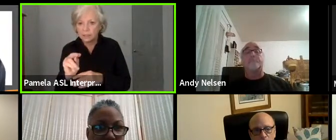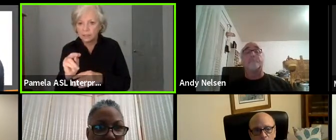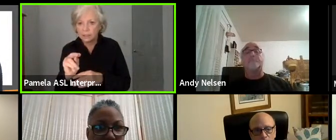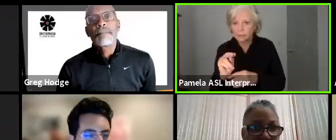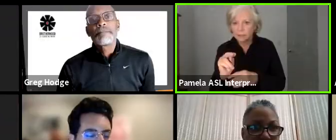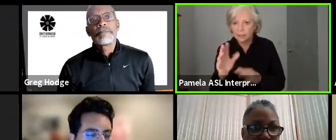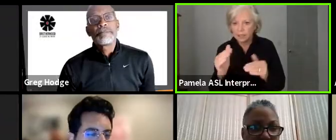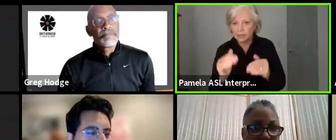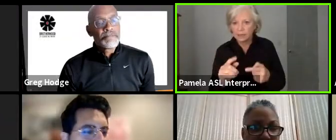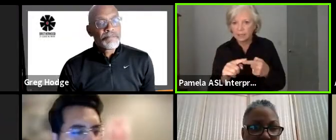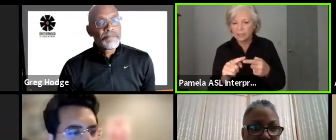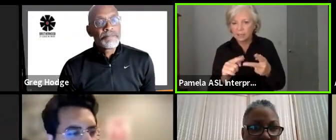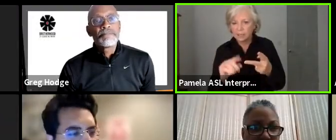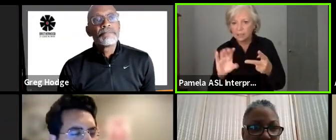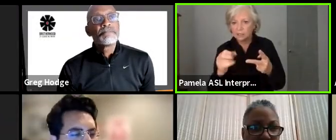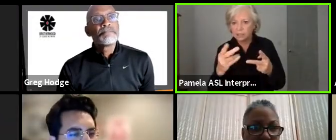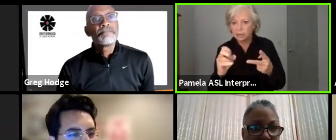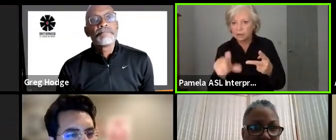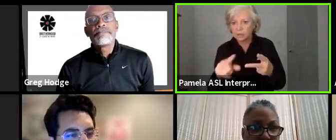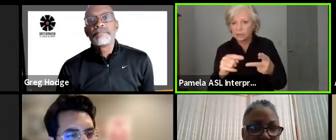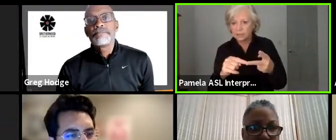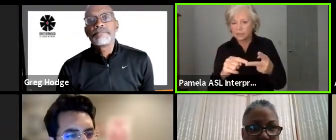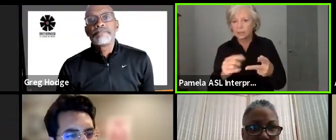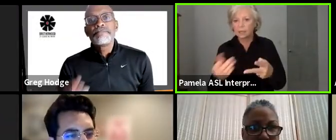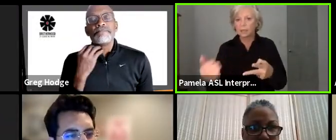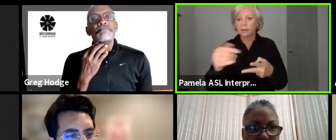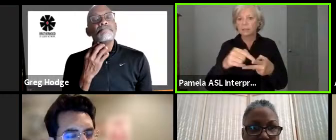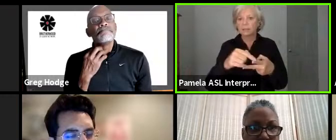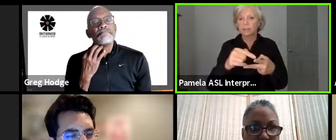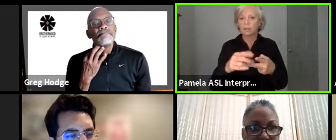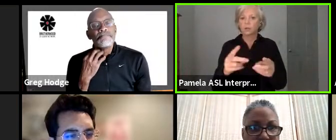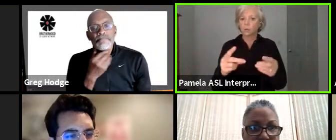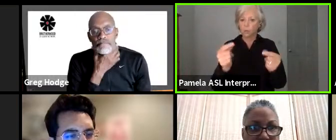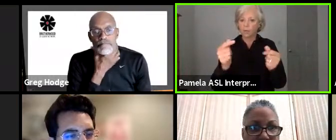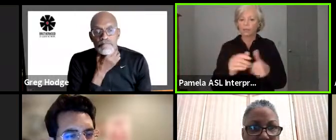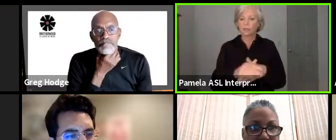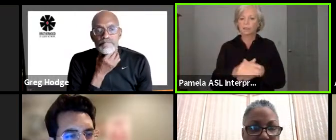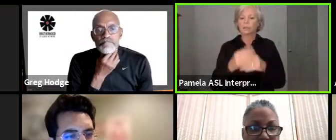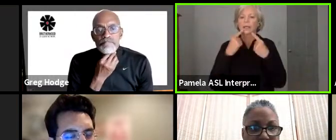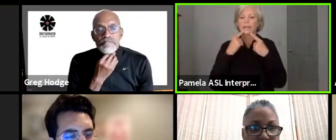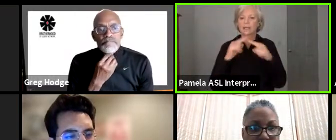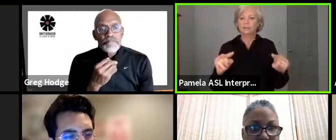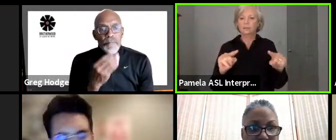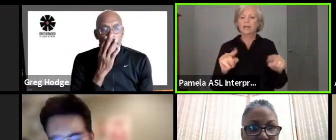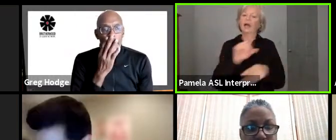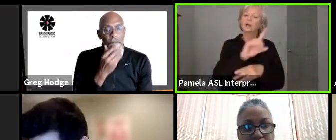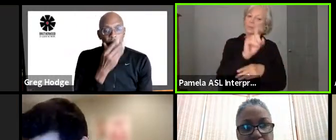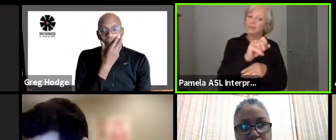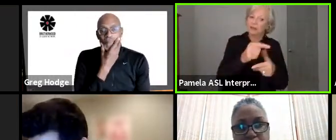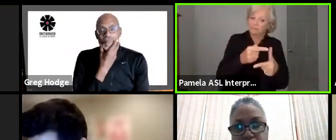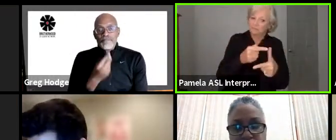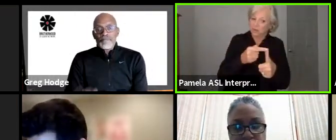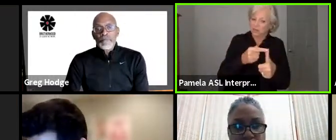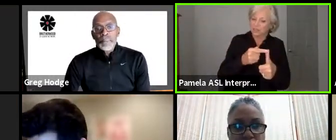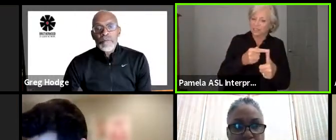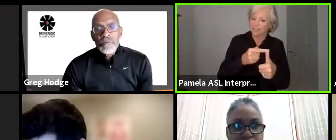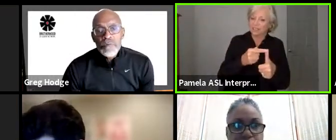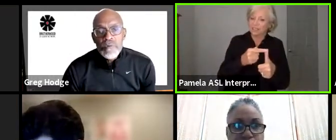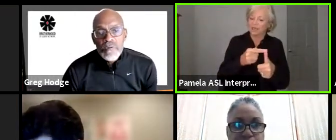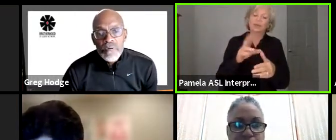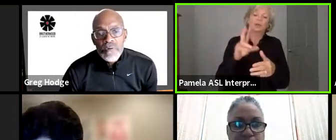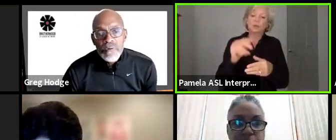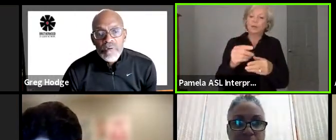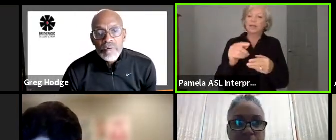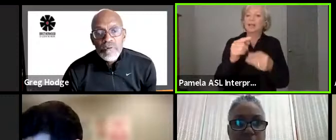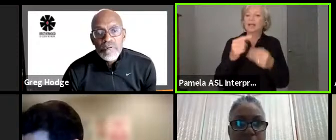Cheryl. Hi, thank you, Greg. I'll be quick. Just two quick, a question and an announcement. I'll start with the announcement, which is the